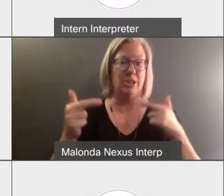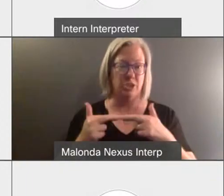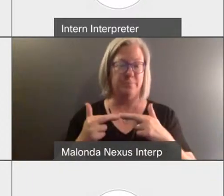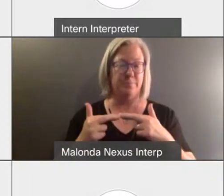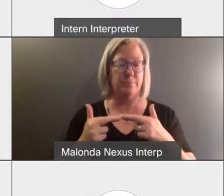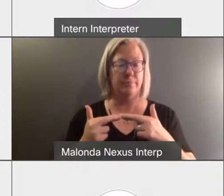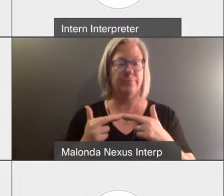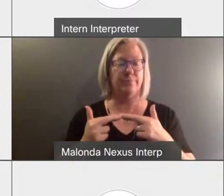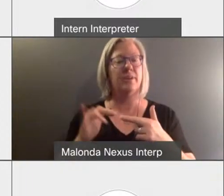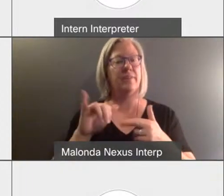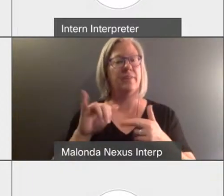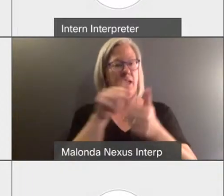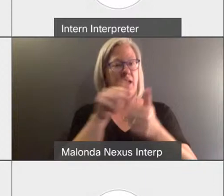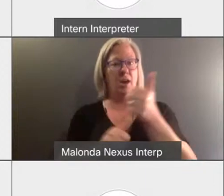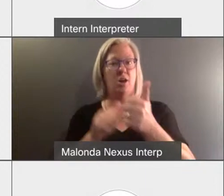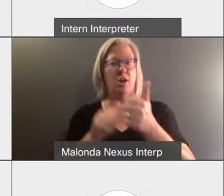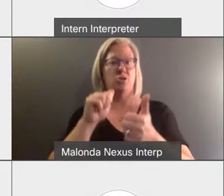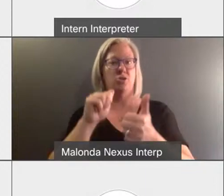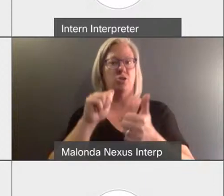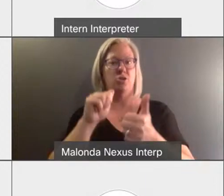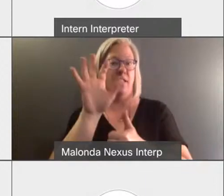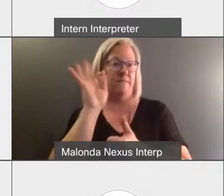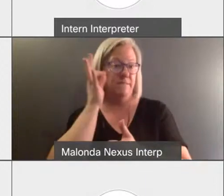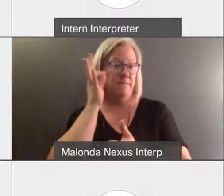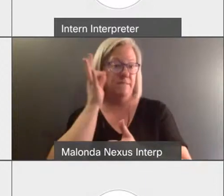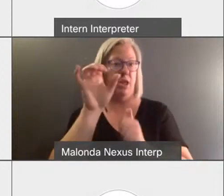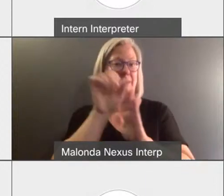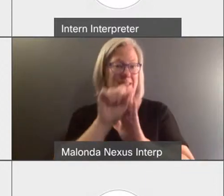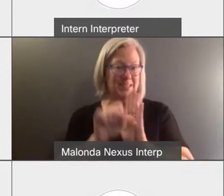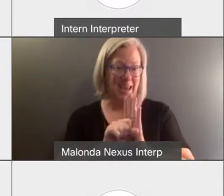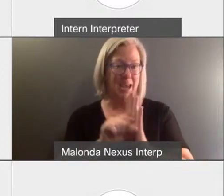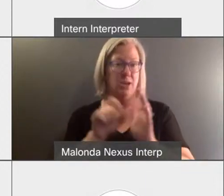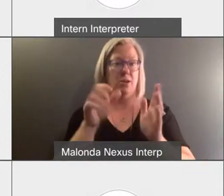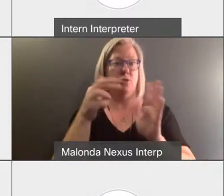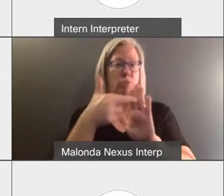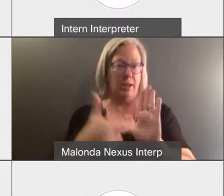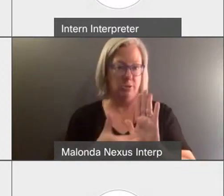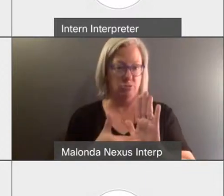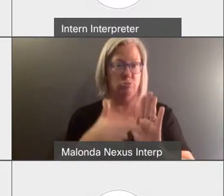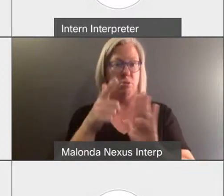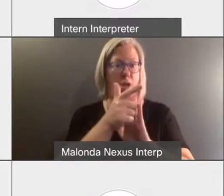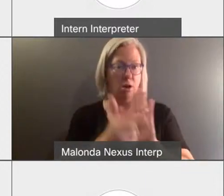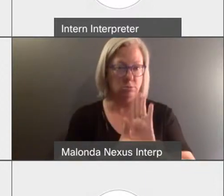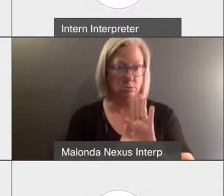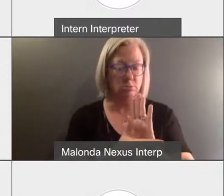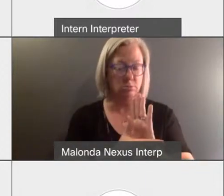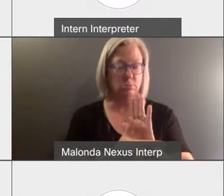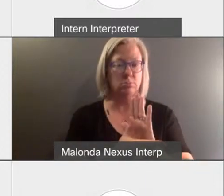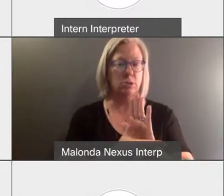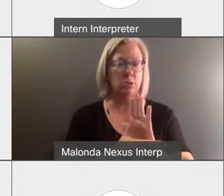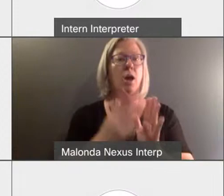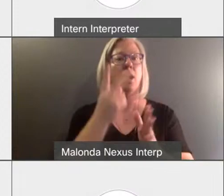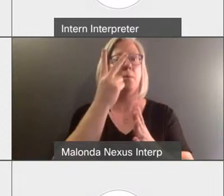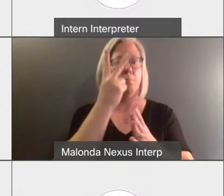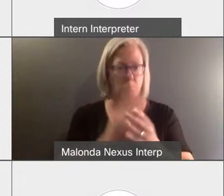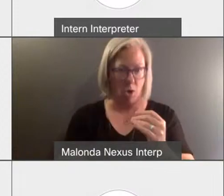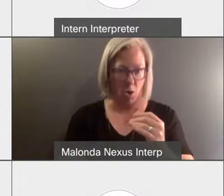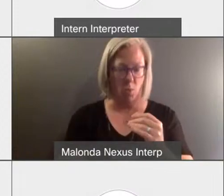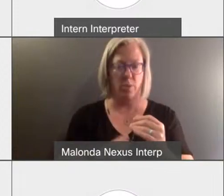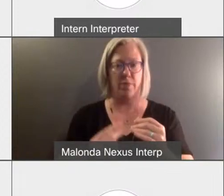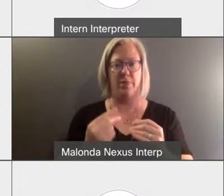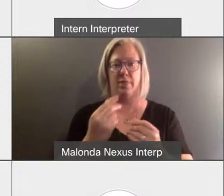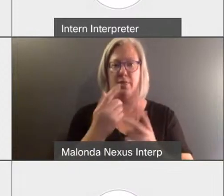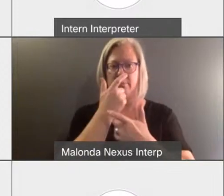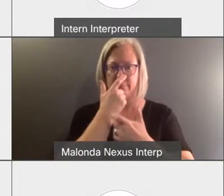being subject to federal, state, regulatory, and laws, they both hold these